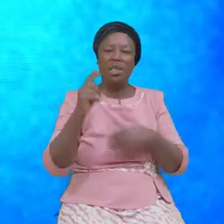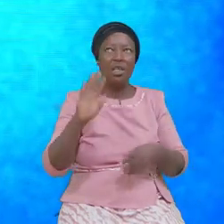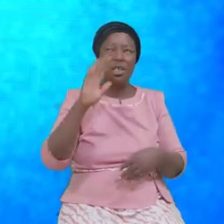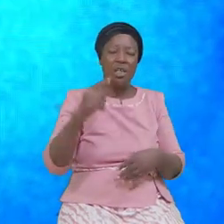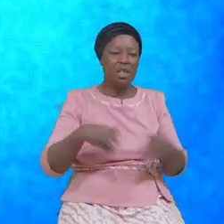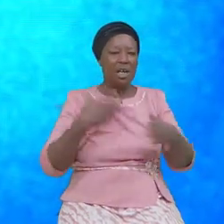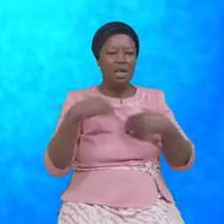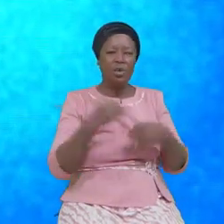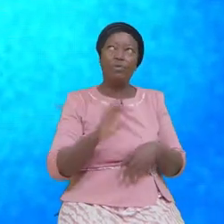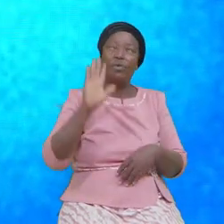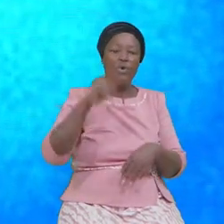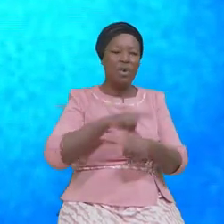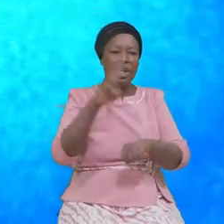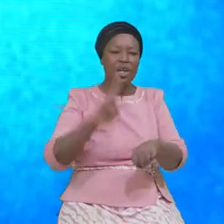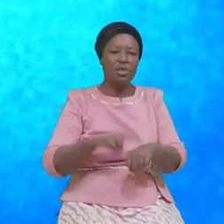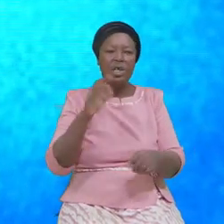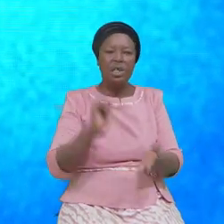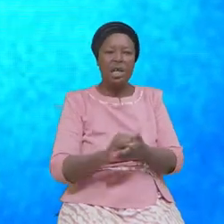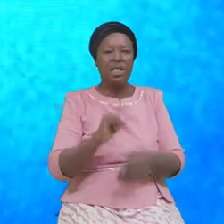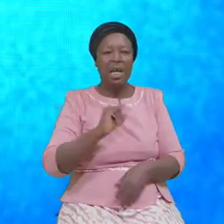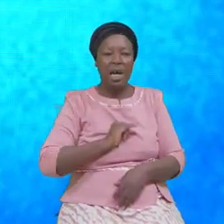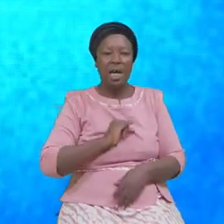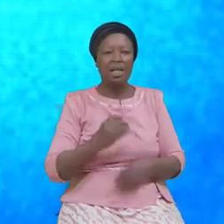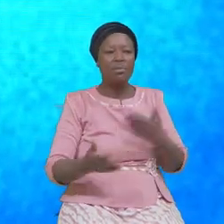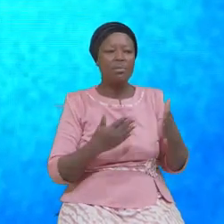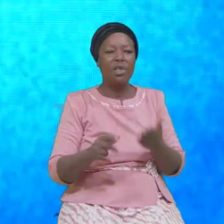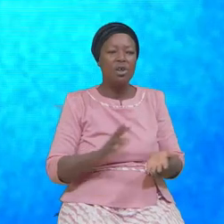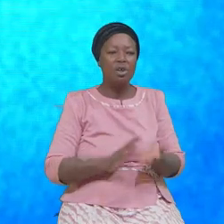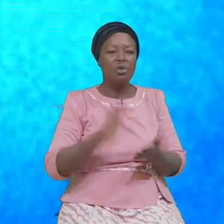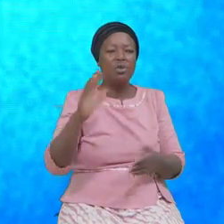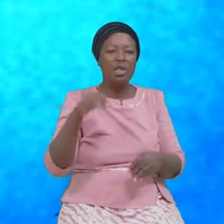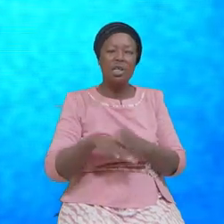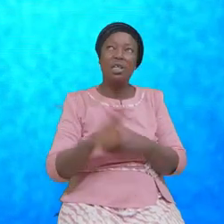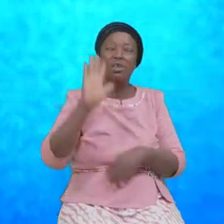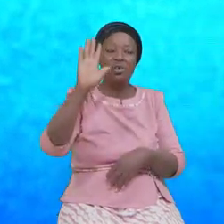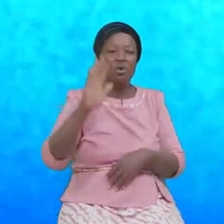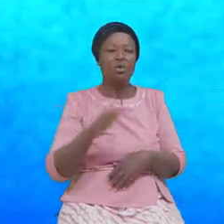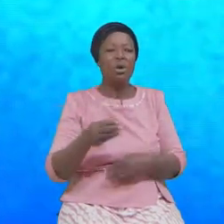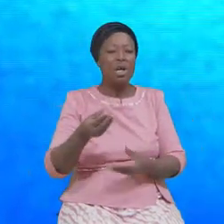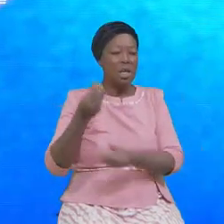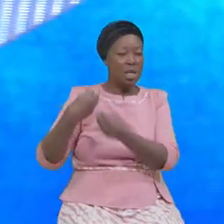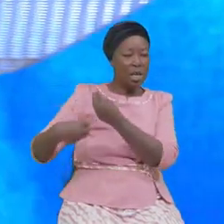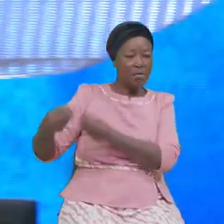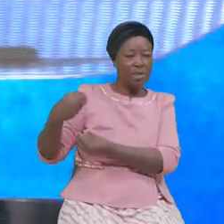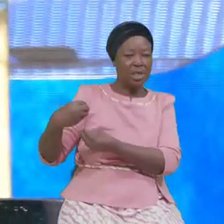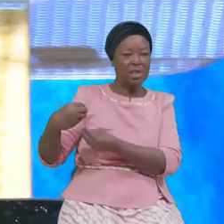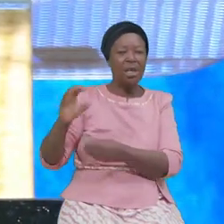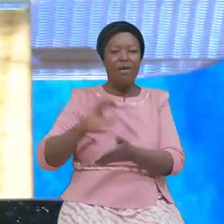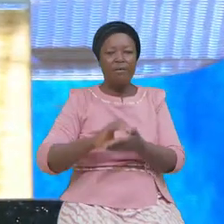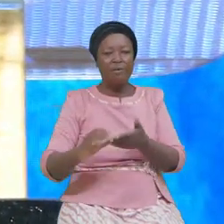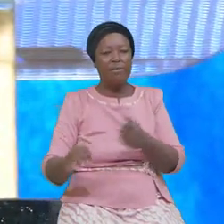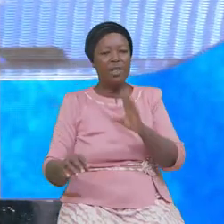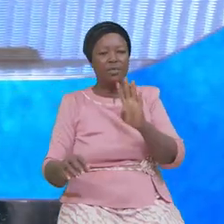thy nation, that I may glory with thine inheritance. Verse 47, in